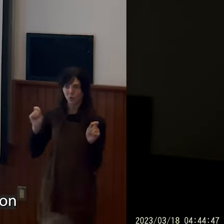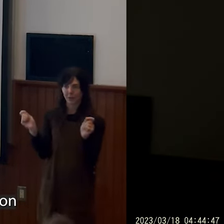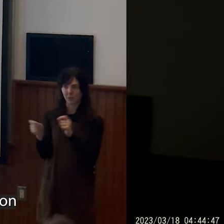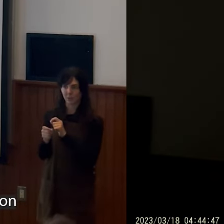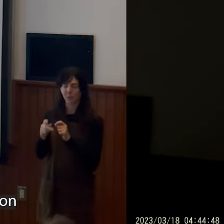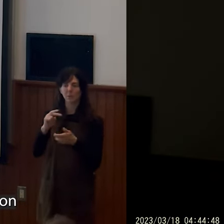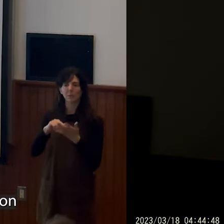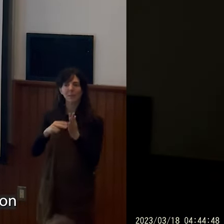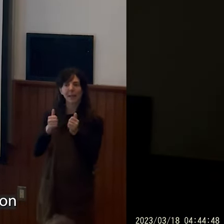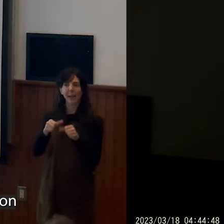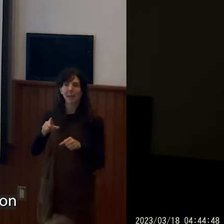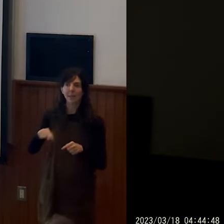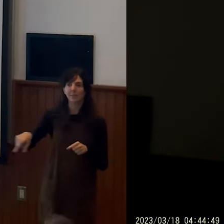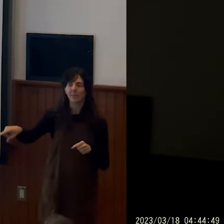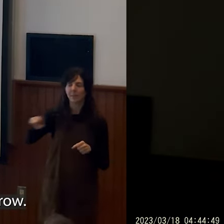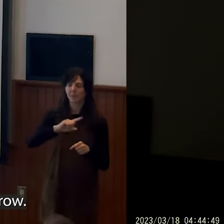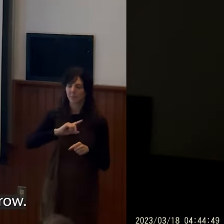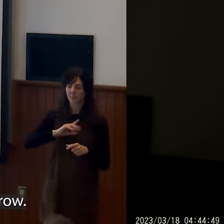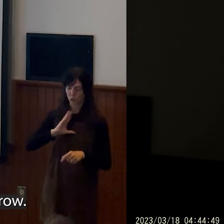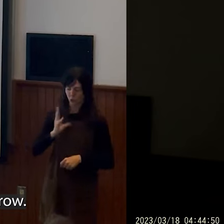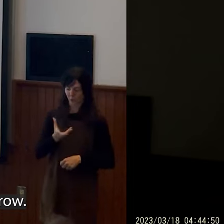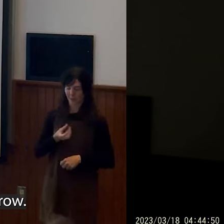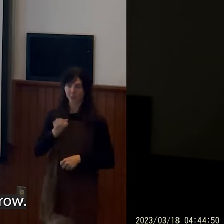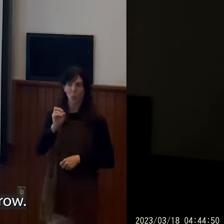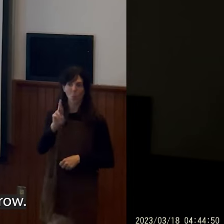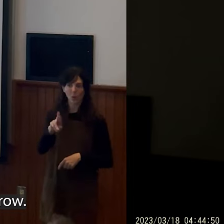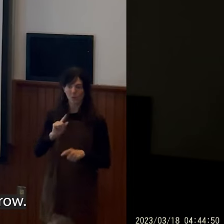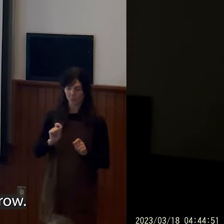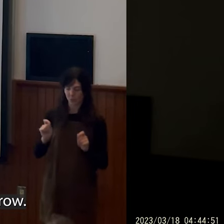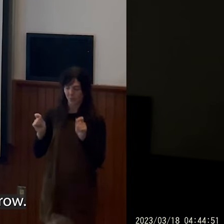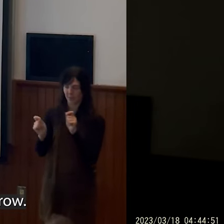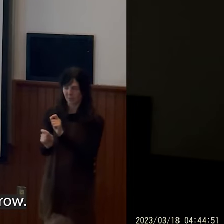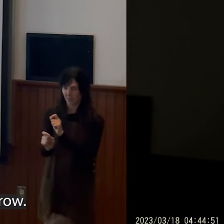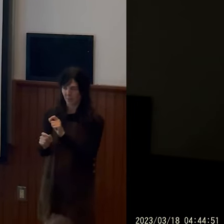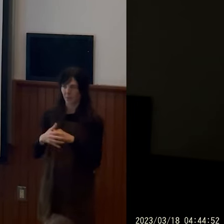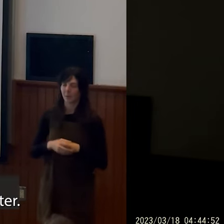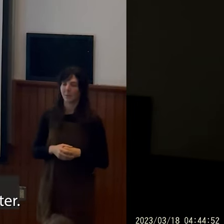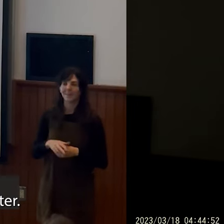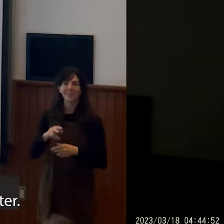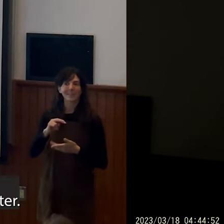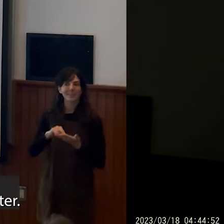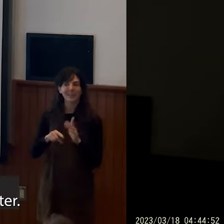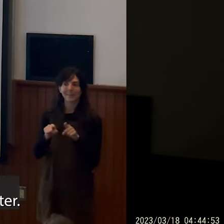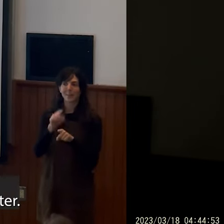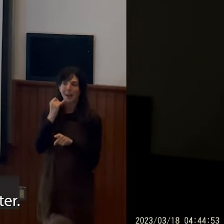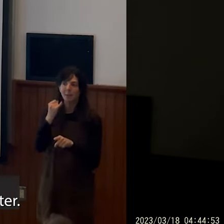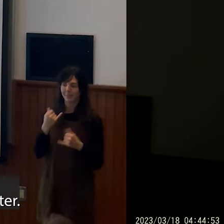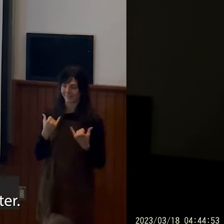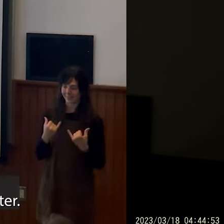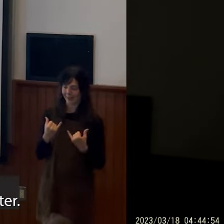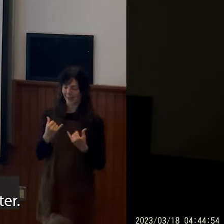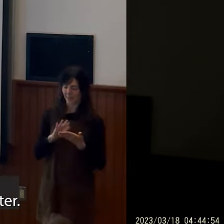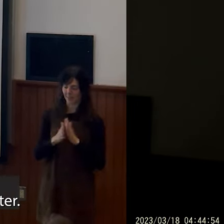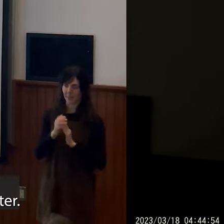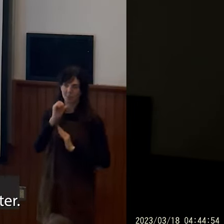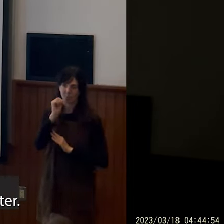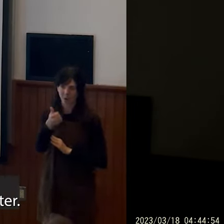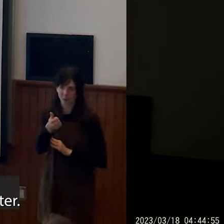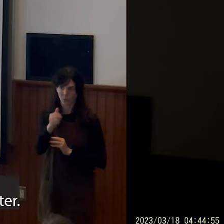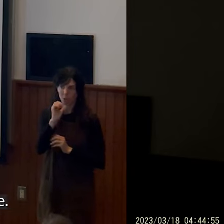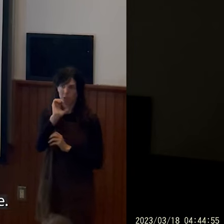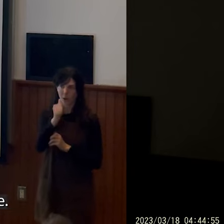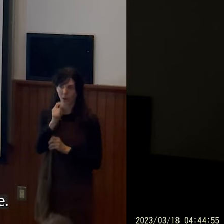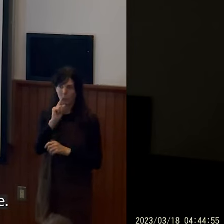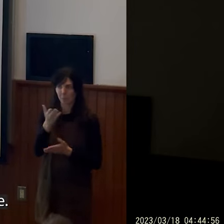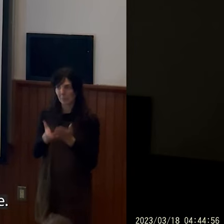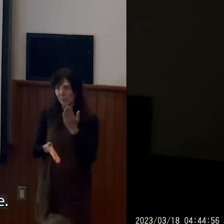we trans or transitioning, we are going from today to tomorrow. Tomorrow, maybe not as good or maybe